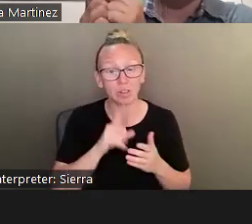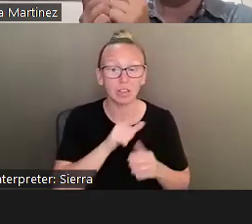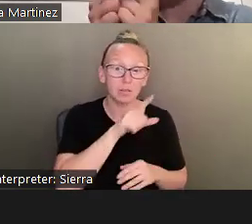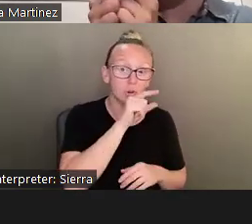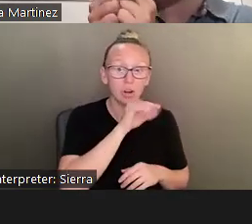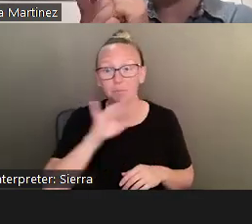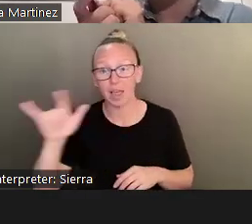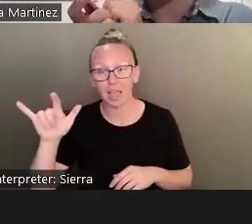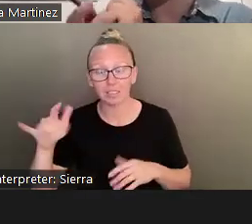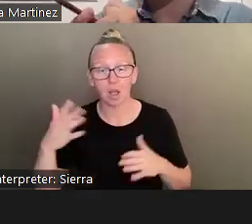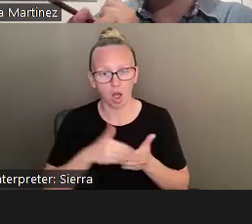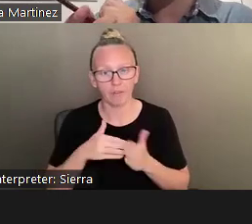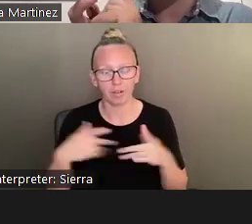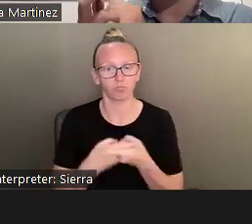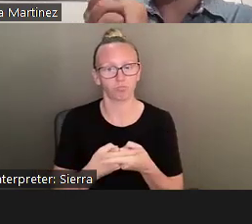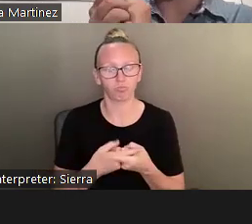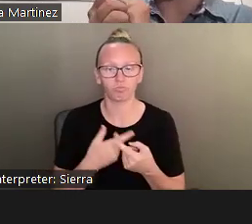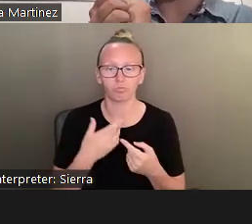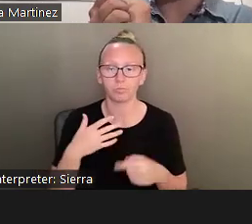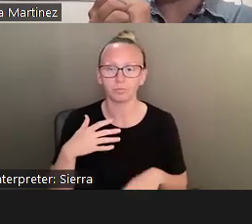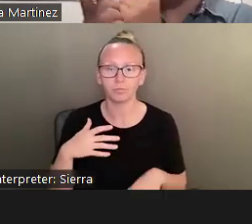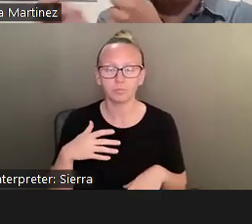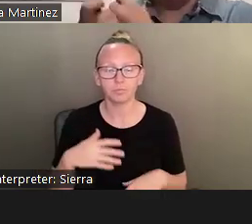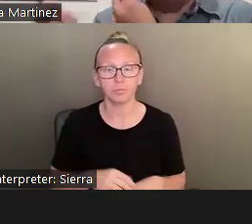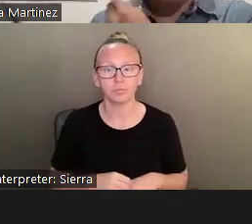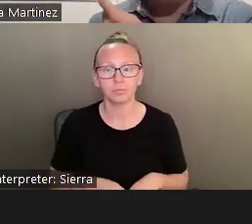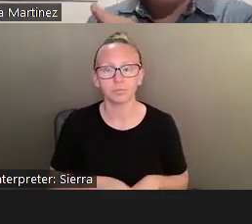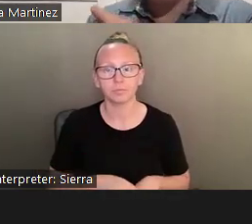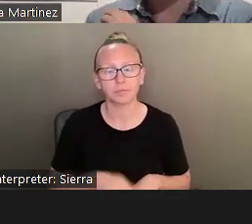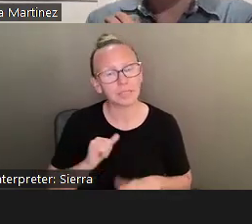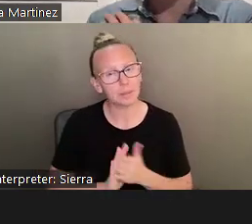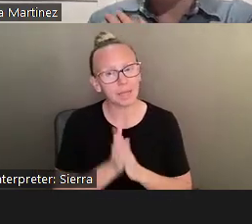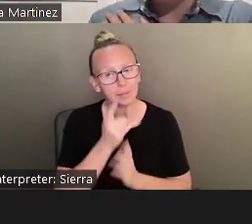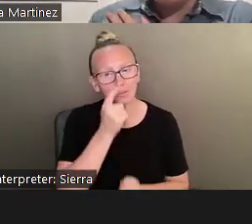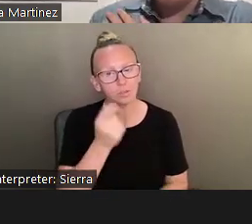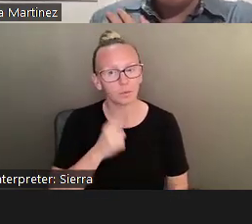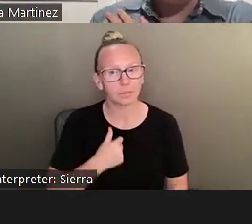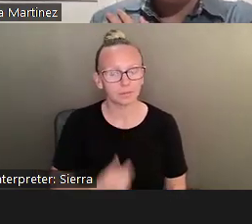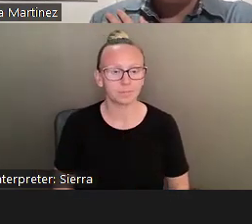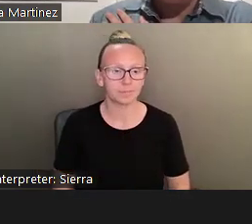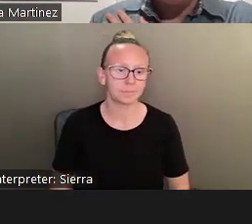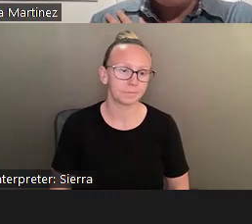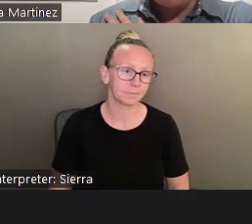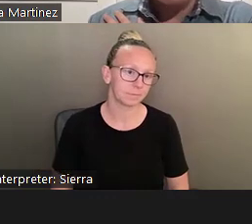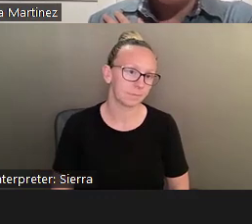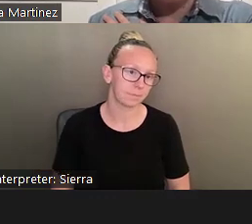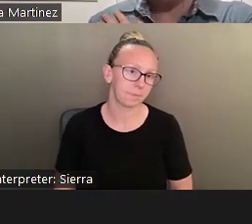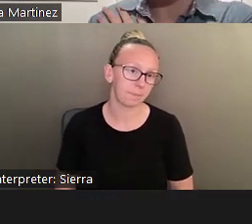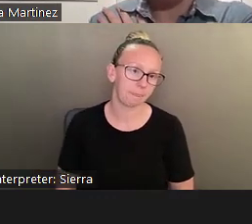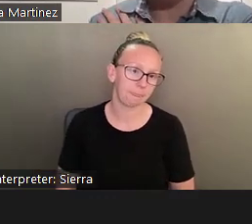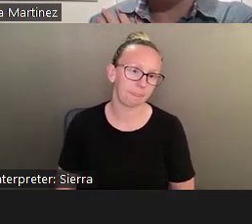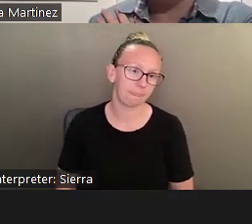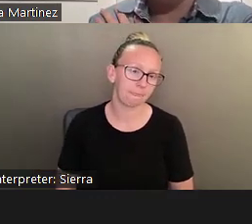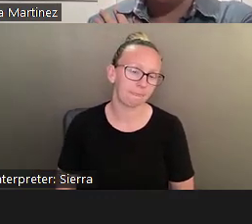The planes are interrupting the flight path of the birds. That became very interesting to me. I started